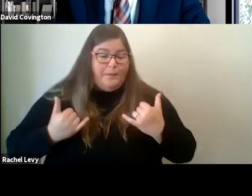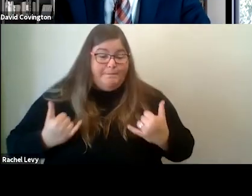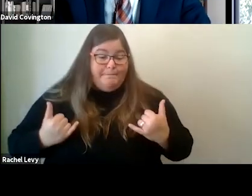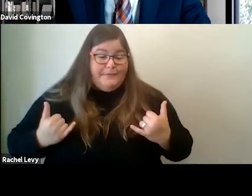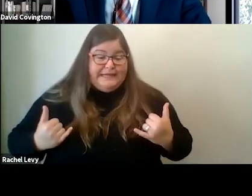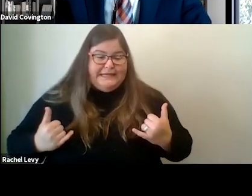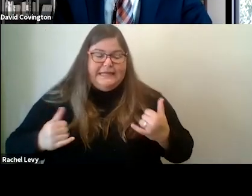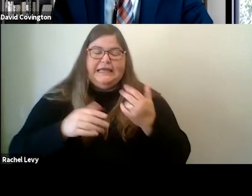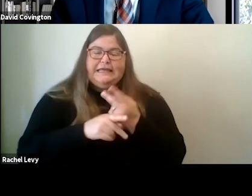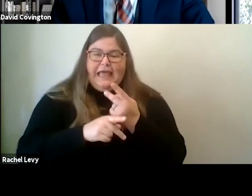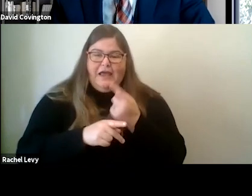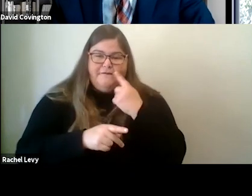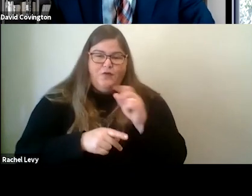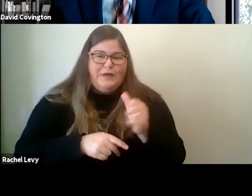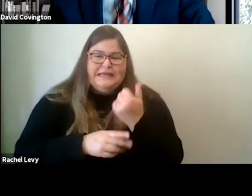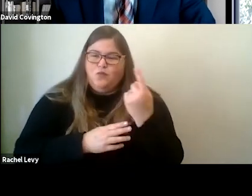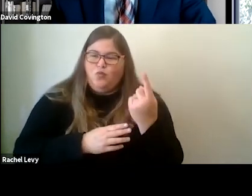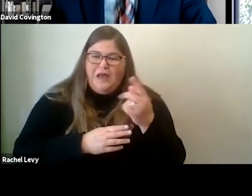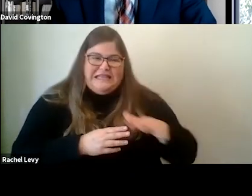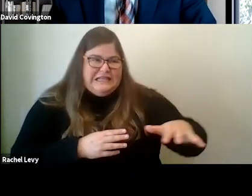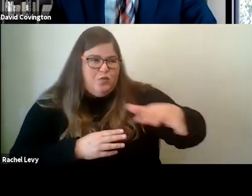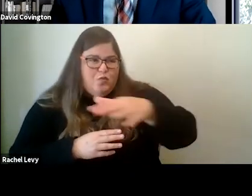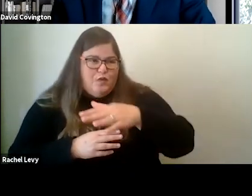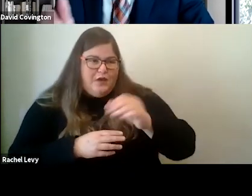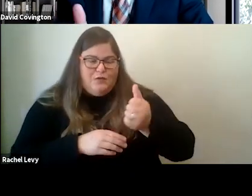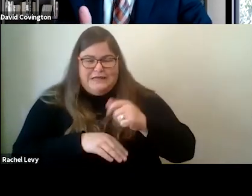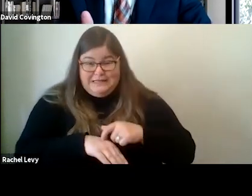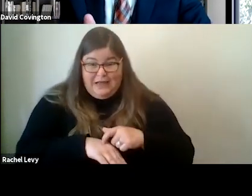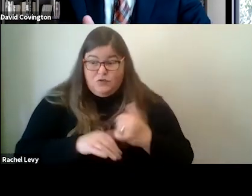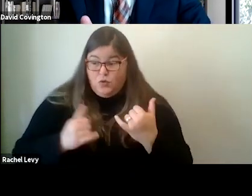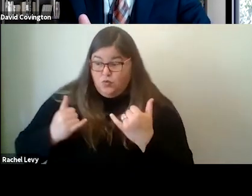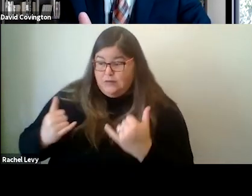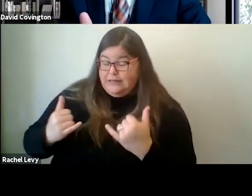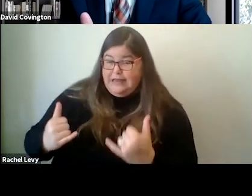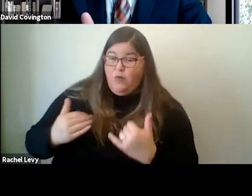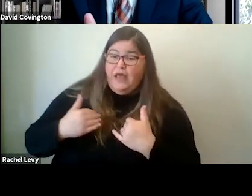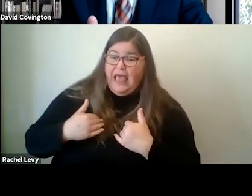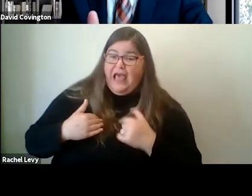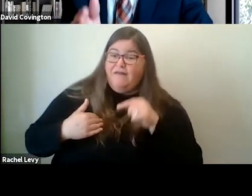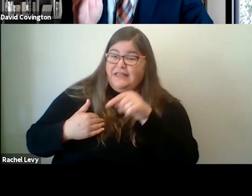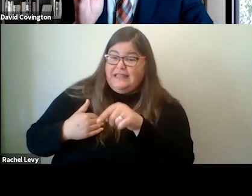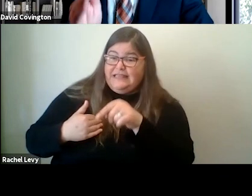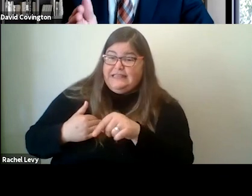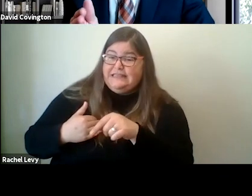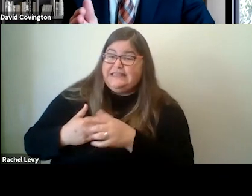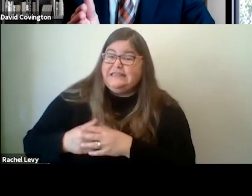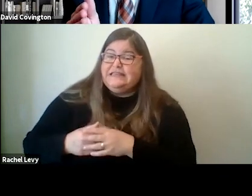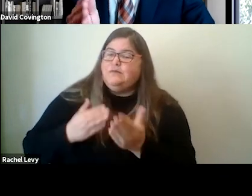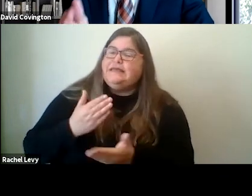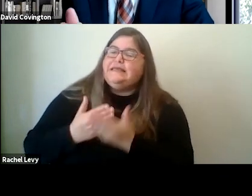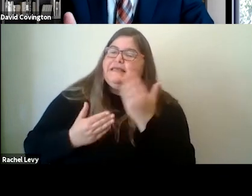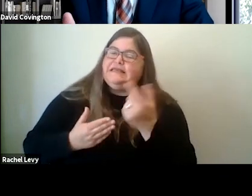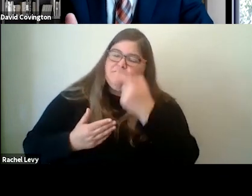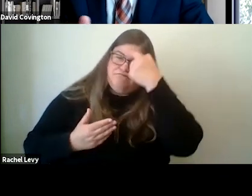to anyone, anywhere, anytime. And today we have this combination of an easy to